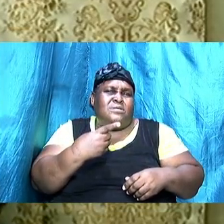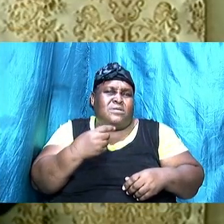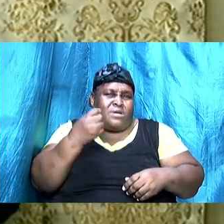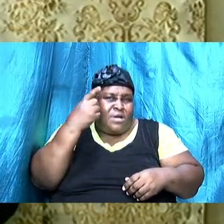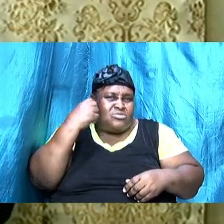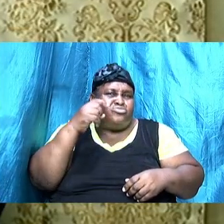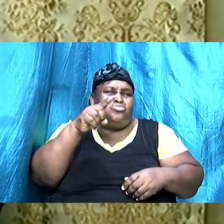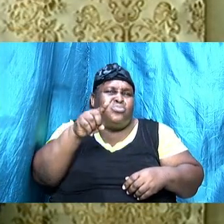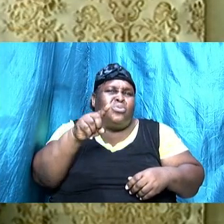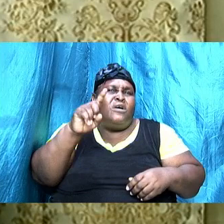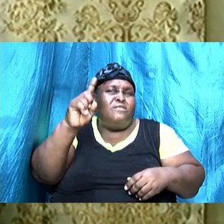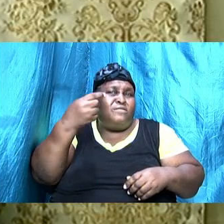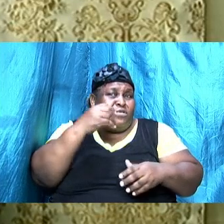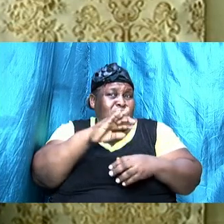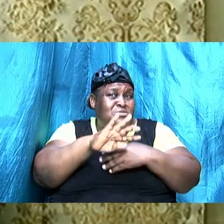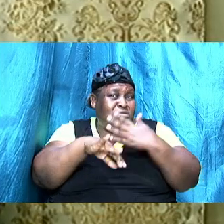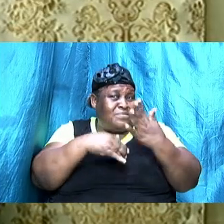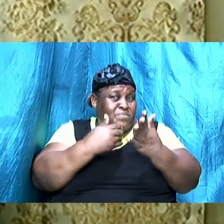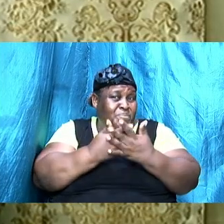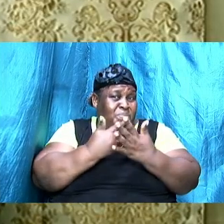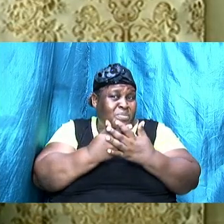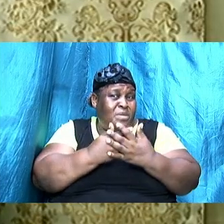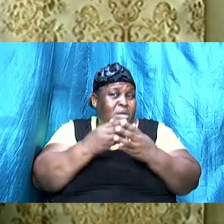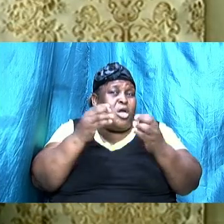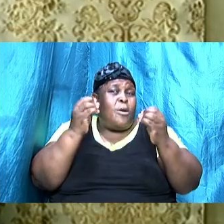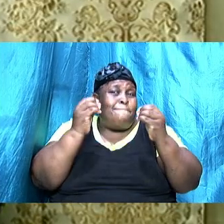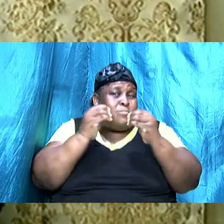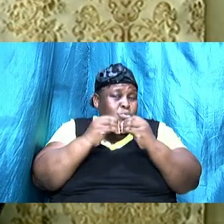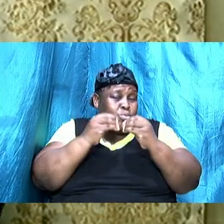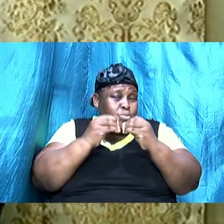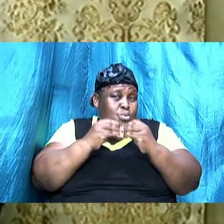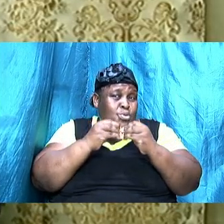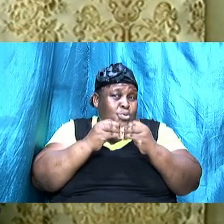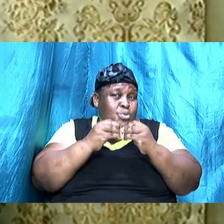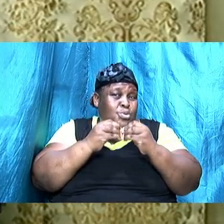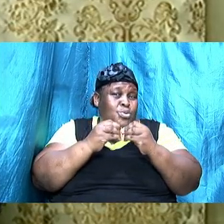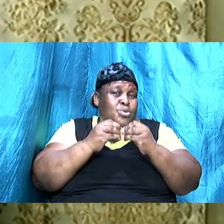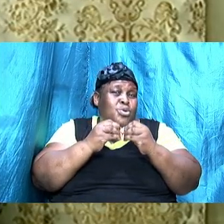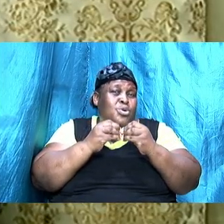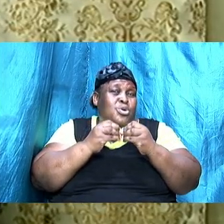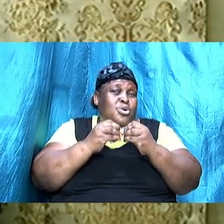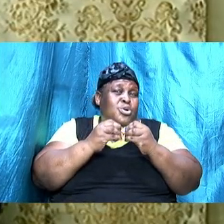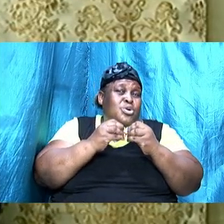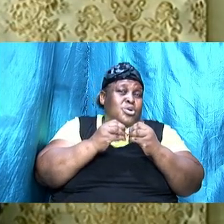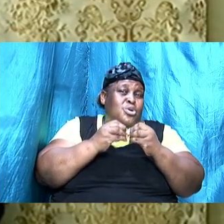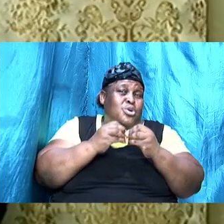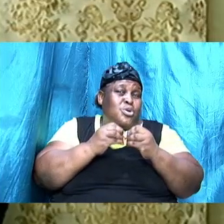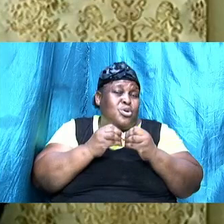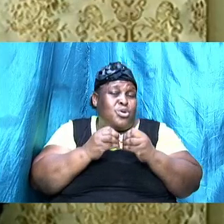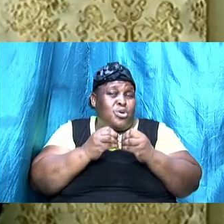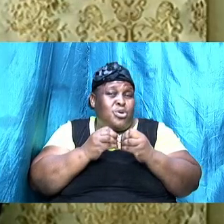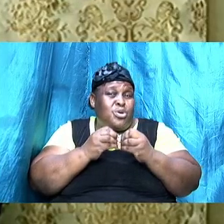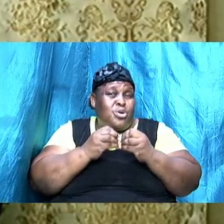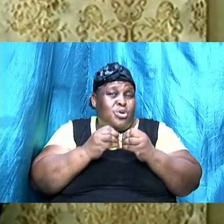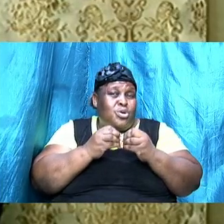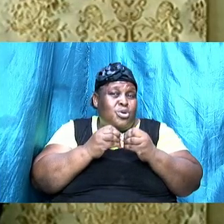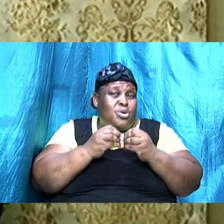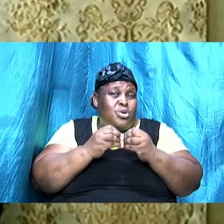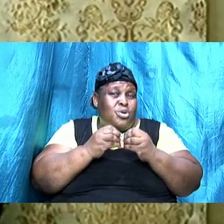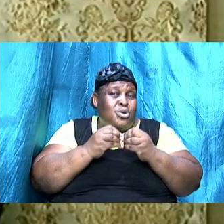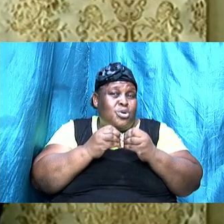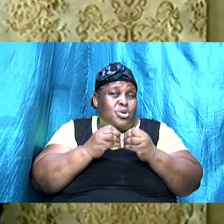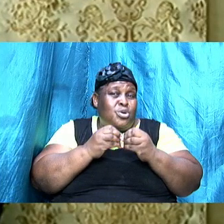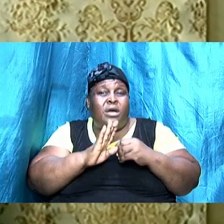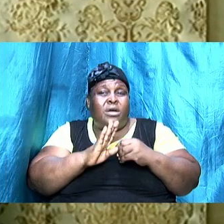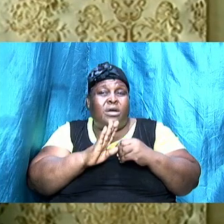you are first of all more in line and in tune to God and